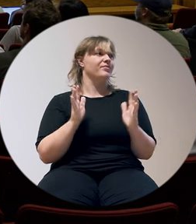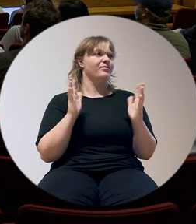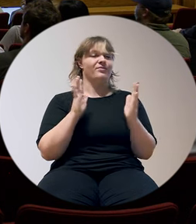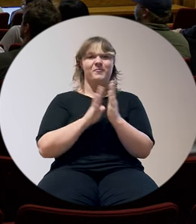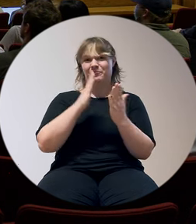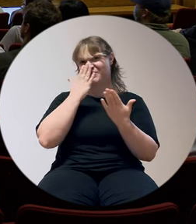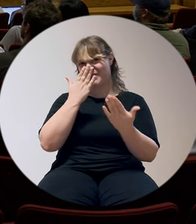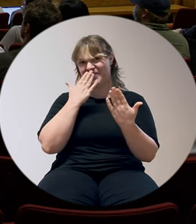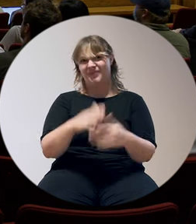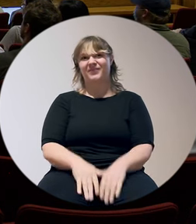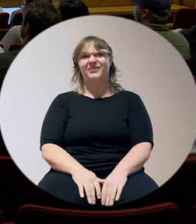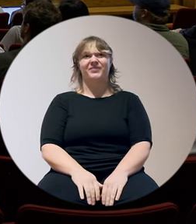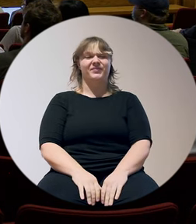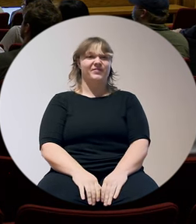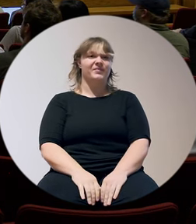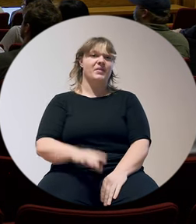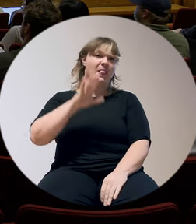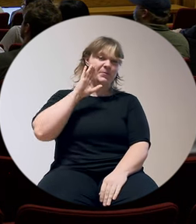Thank you, Gunesh Cheesh.